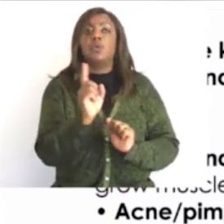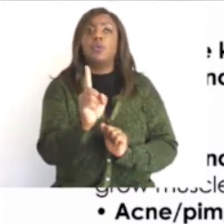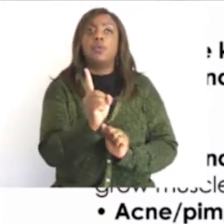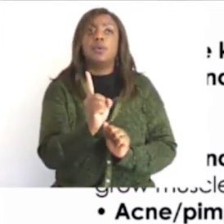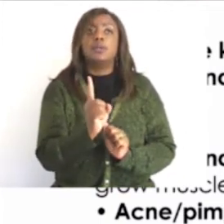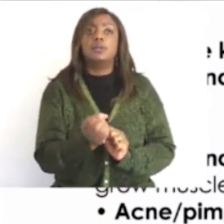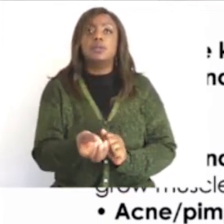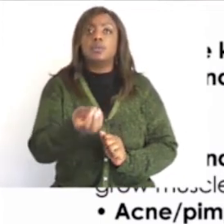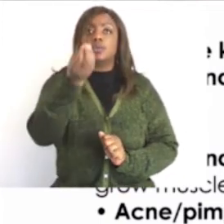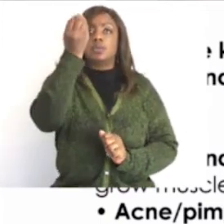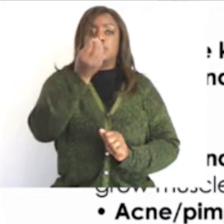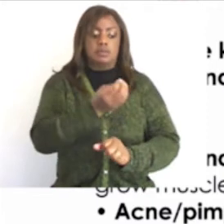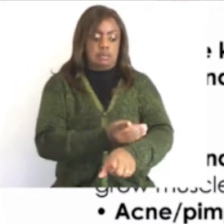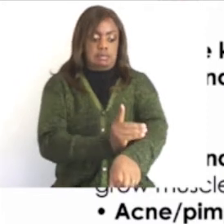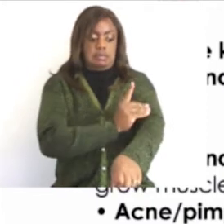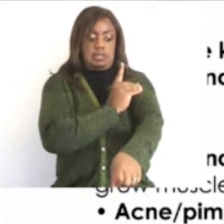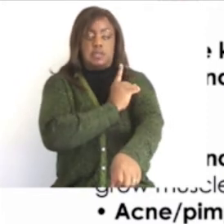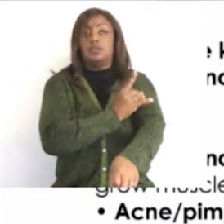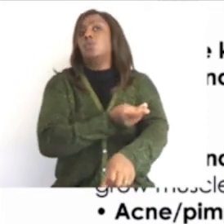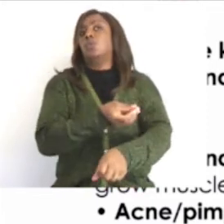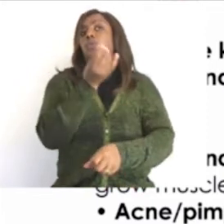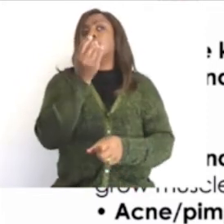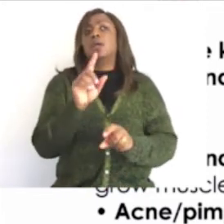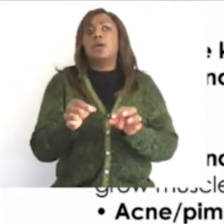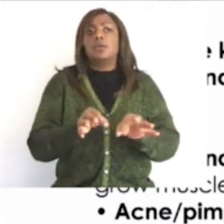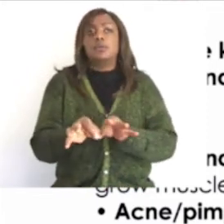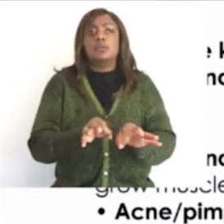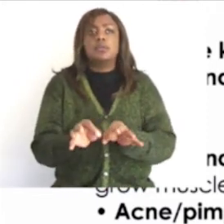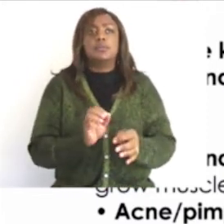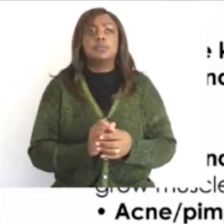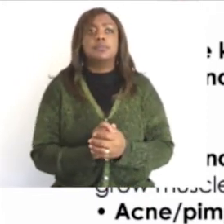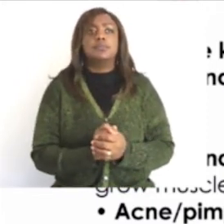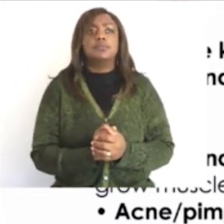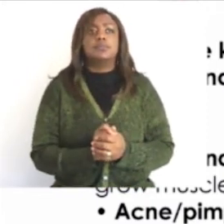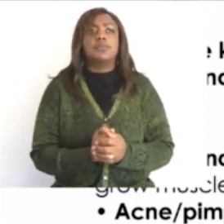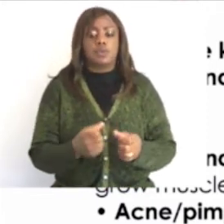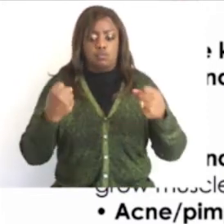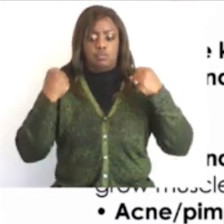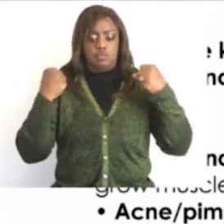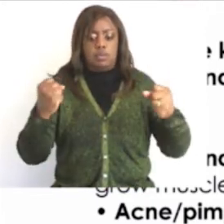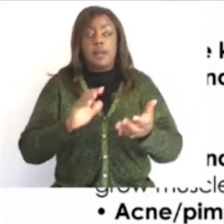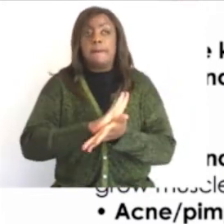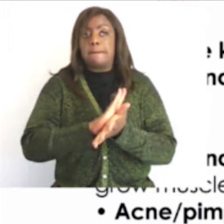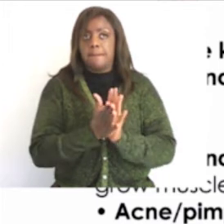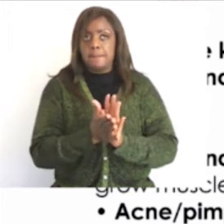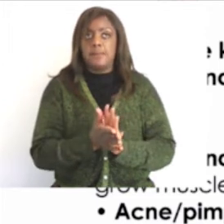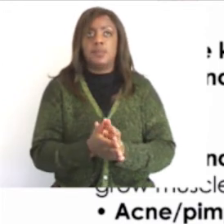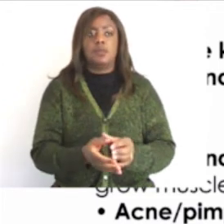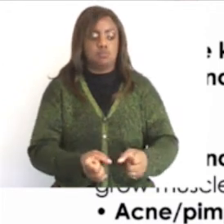Height and muscle growth. How do we explain them? You will get taller and stronger and start to grow